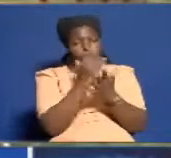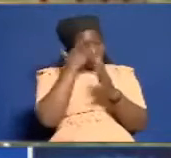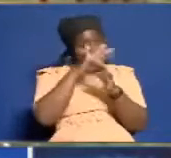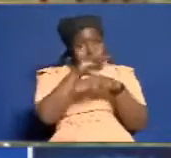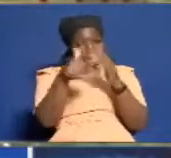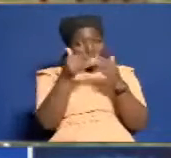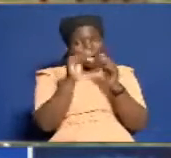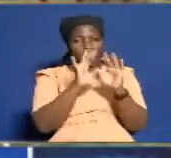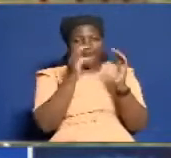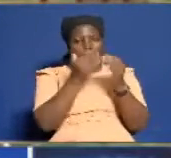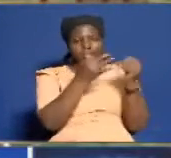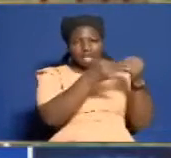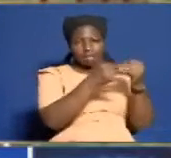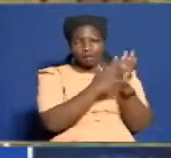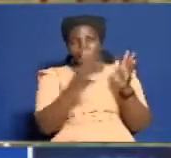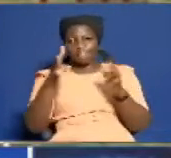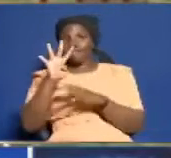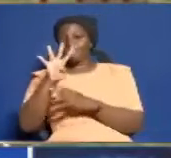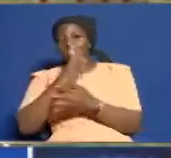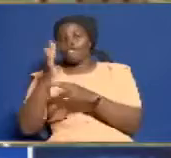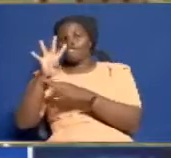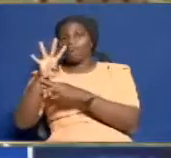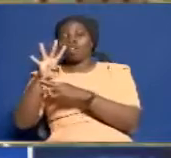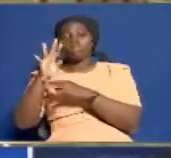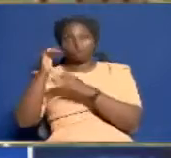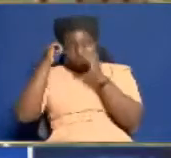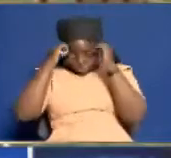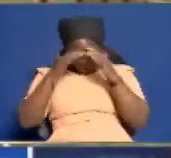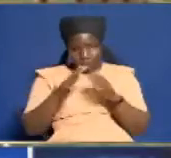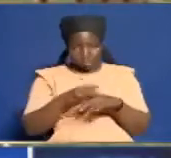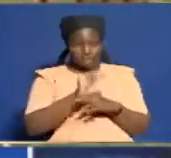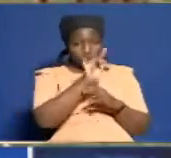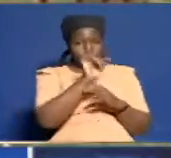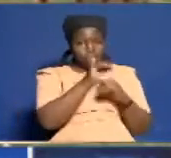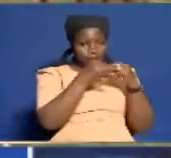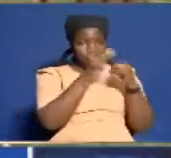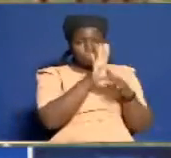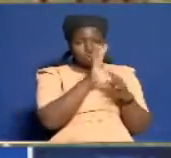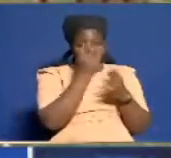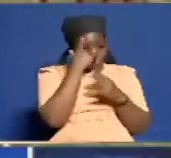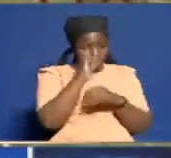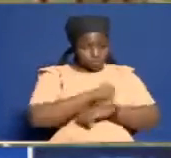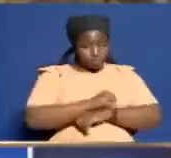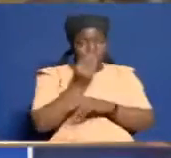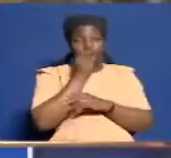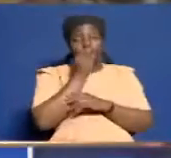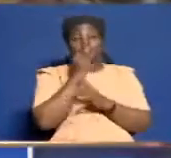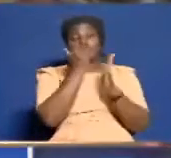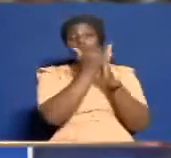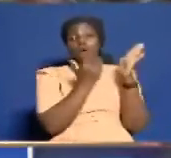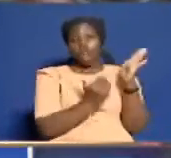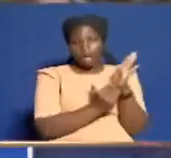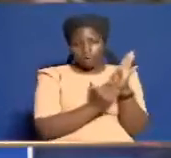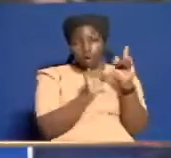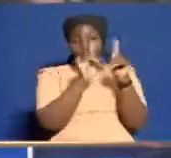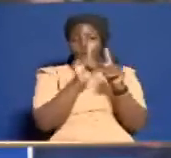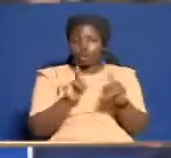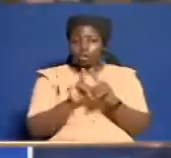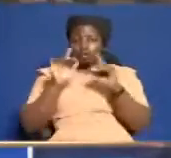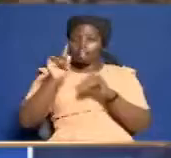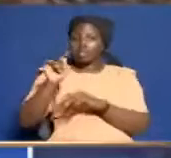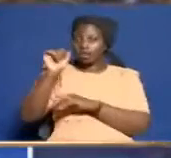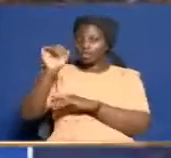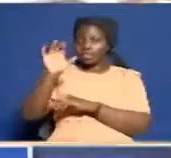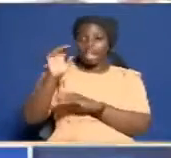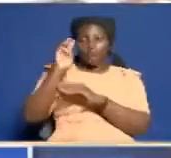class 8 and form 4 candidates, and Kenya shilling 1.8 billion for the school feeding program. Furthermore, the Teacher Service